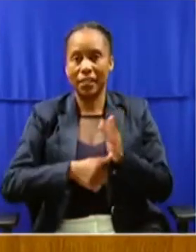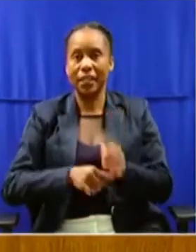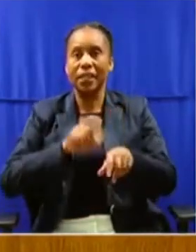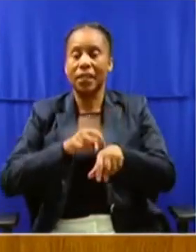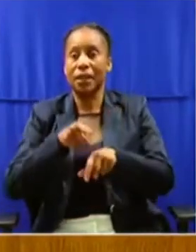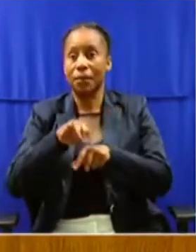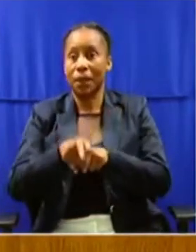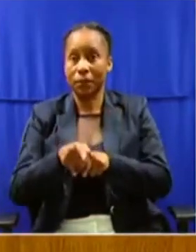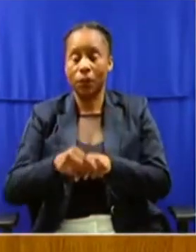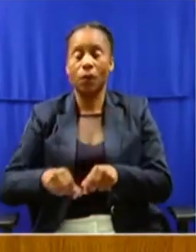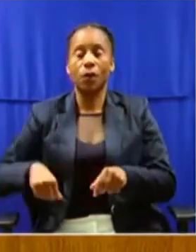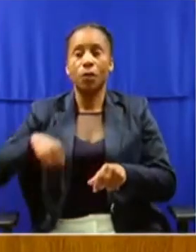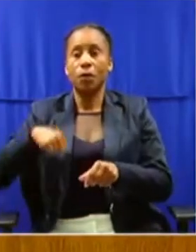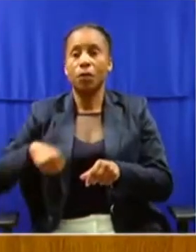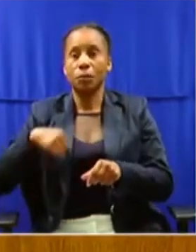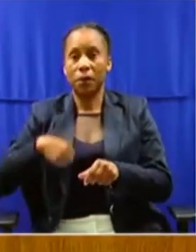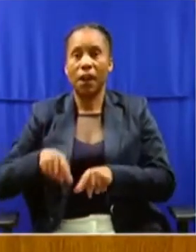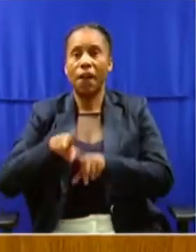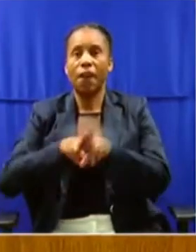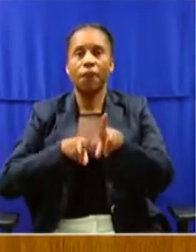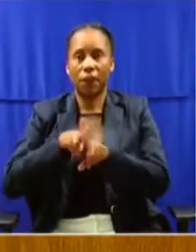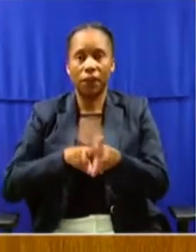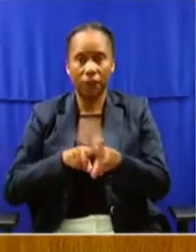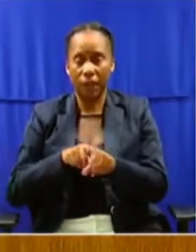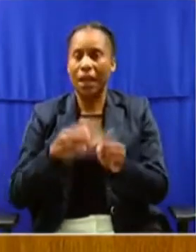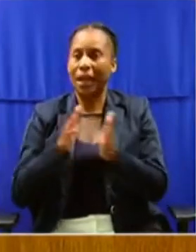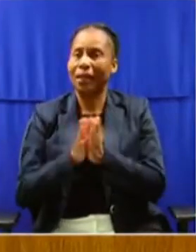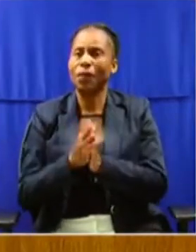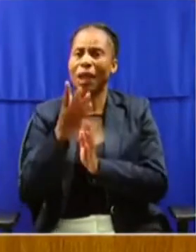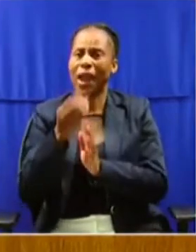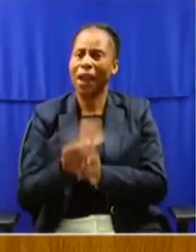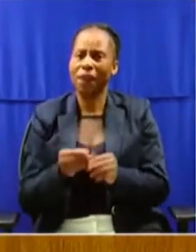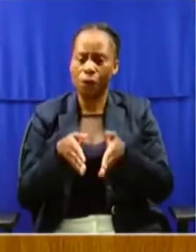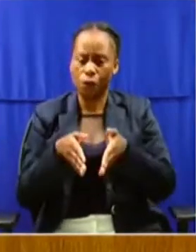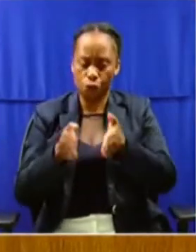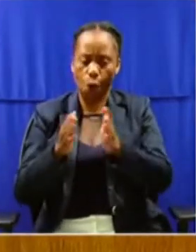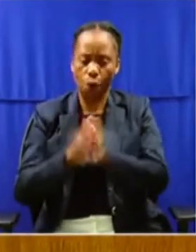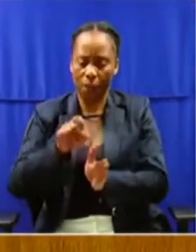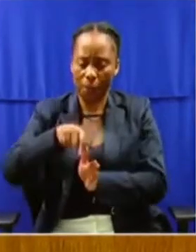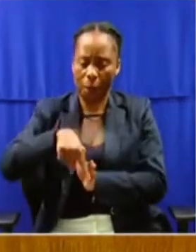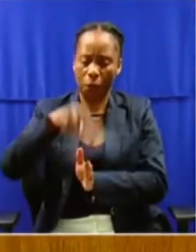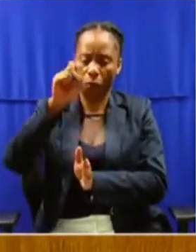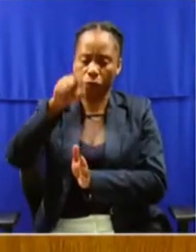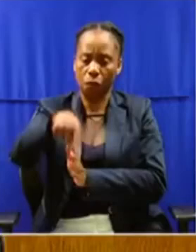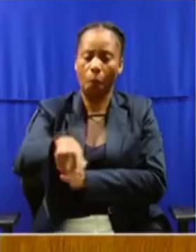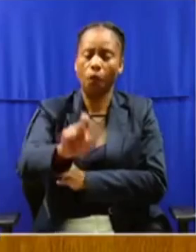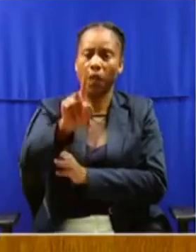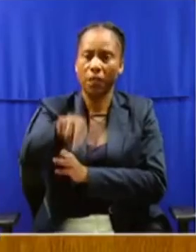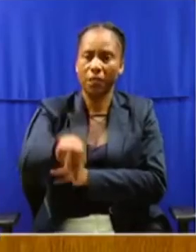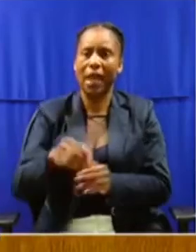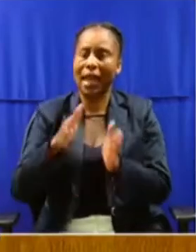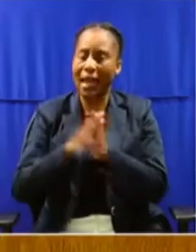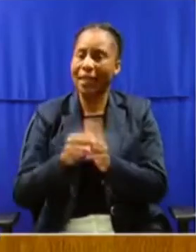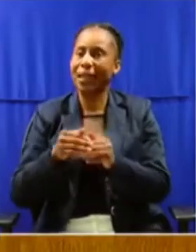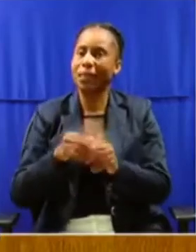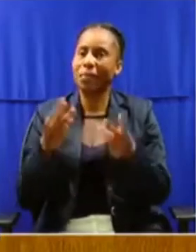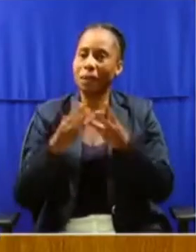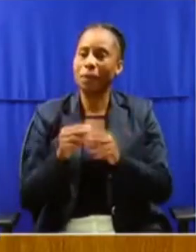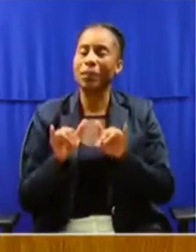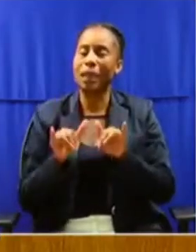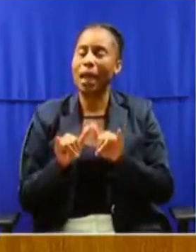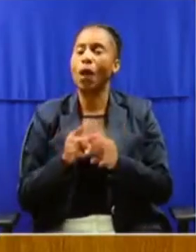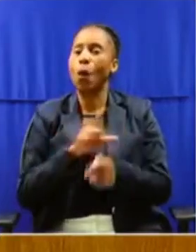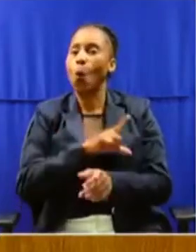when municipal roads are littered with potholes, when towns are going for days and weeks without water and electricity. This ANC has the gall